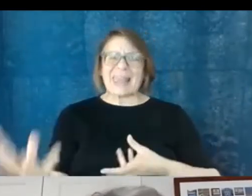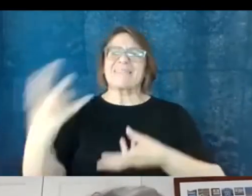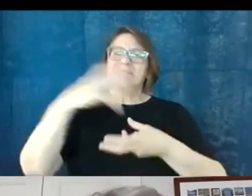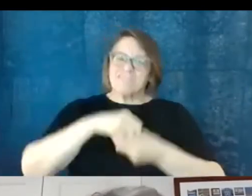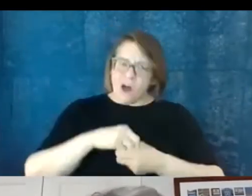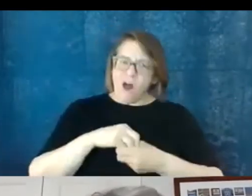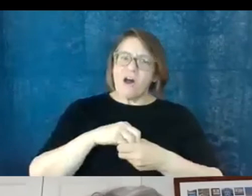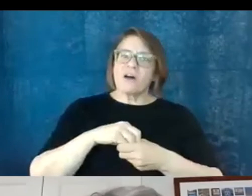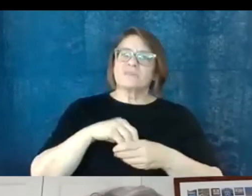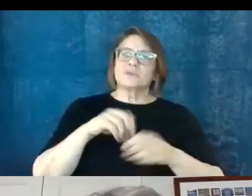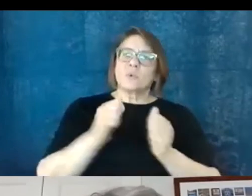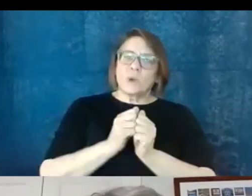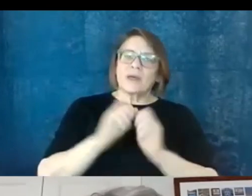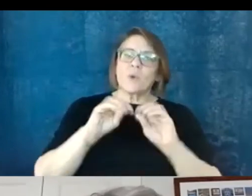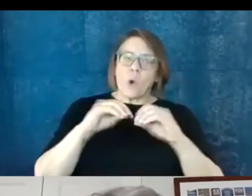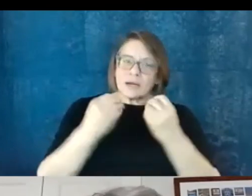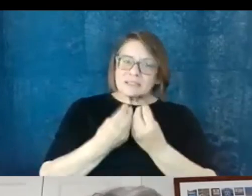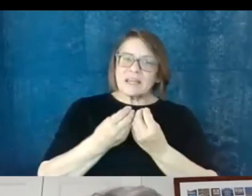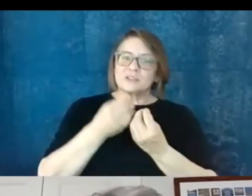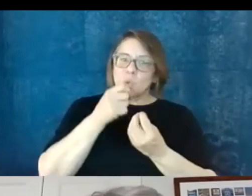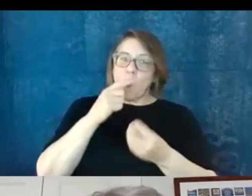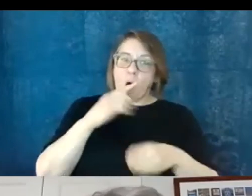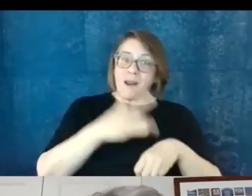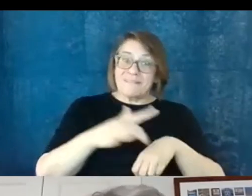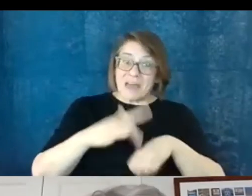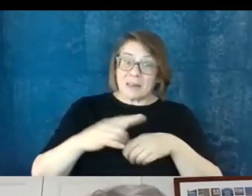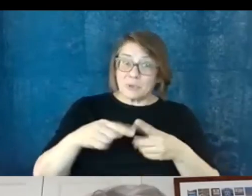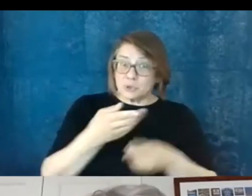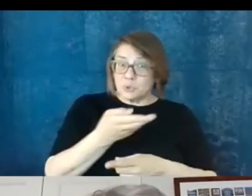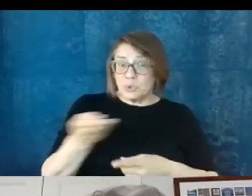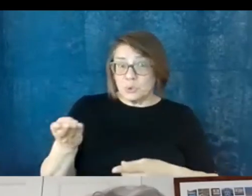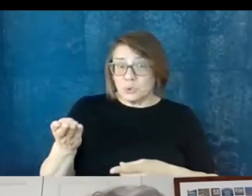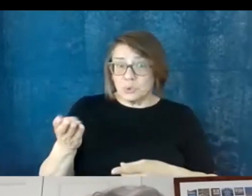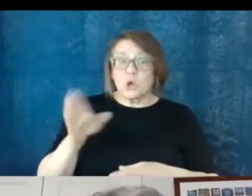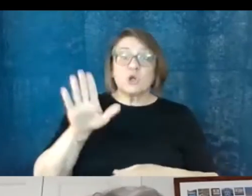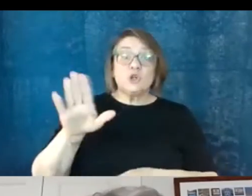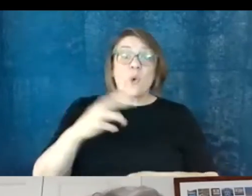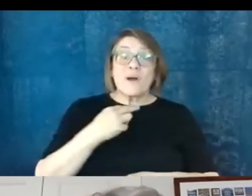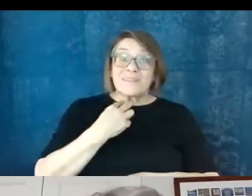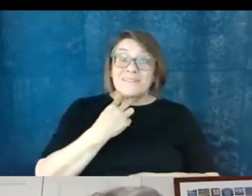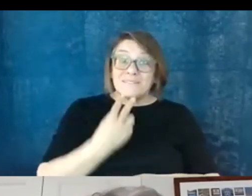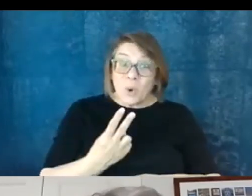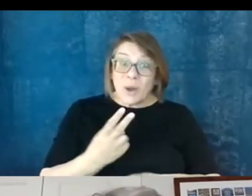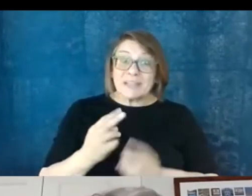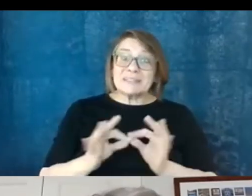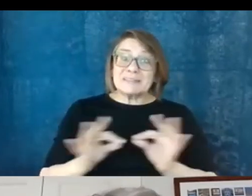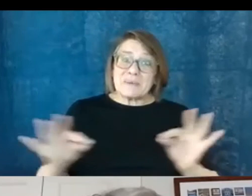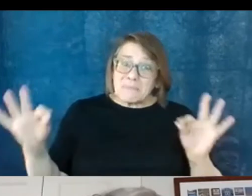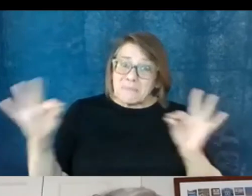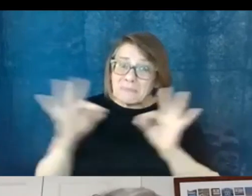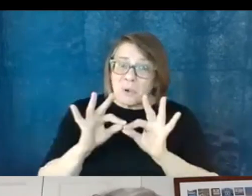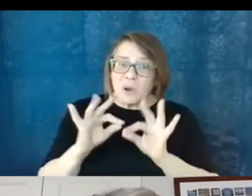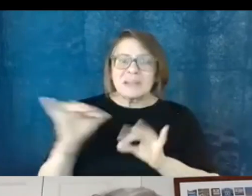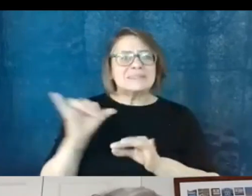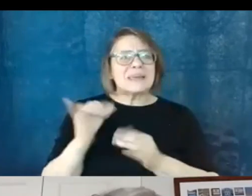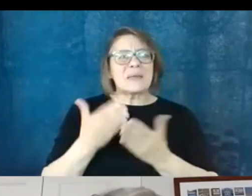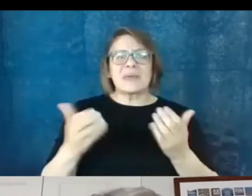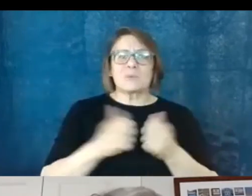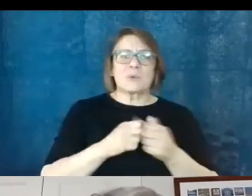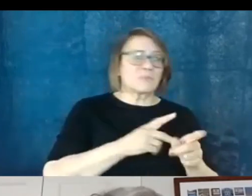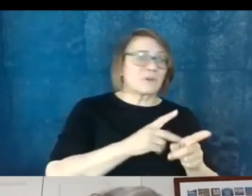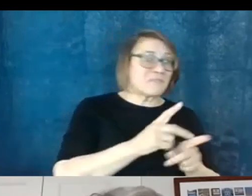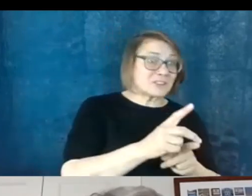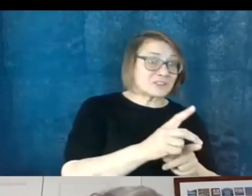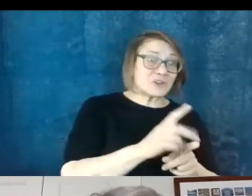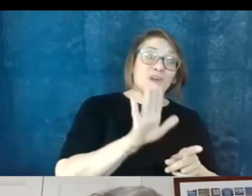the organizations that are available to you. Your voice matters, and the same thing as a professional, your